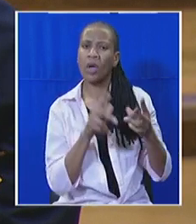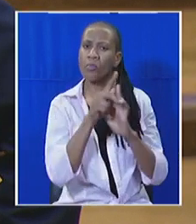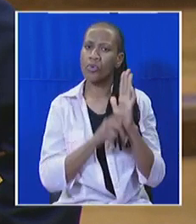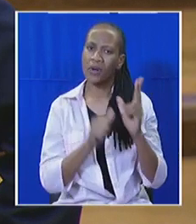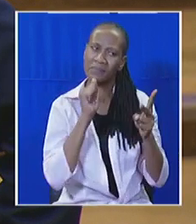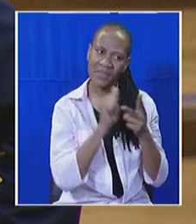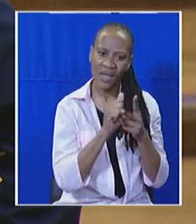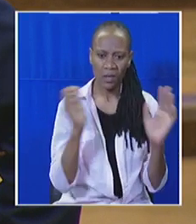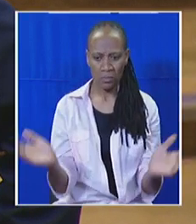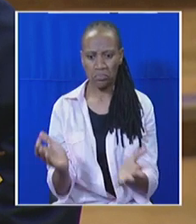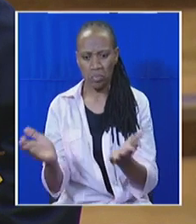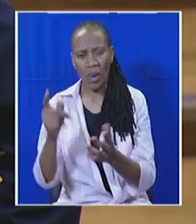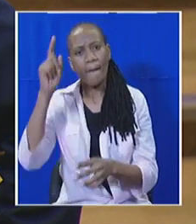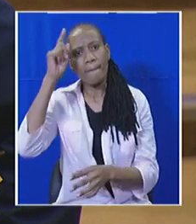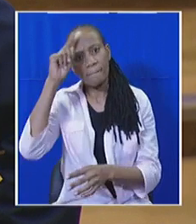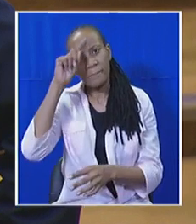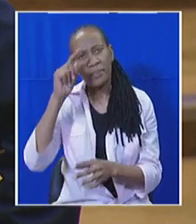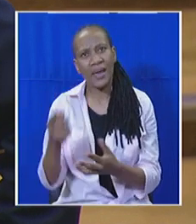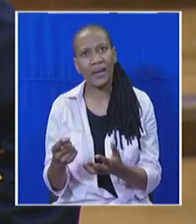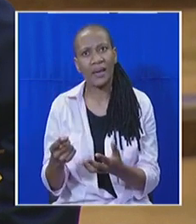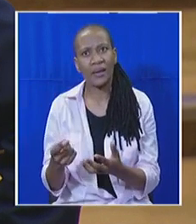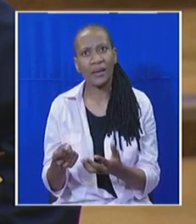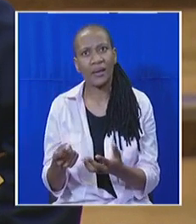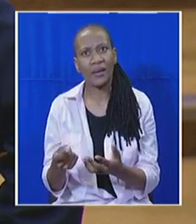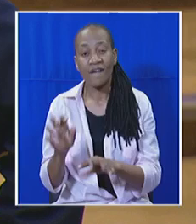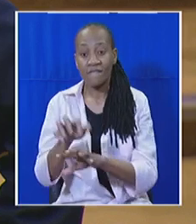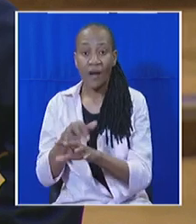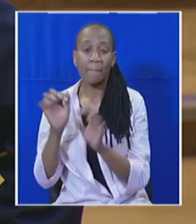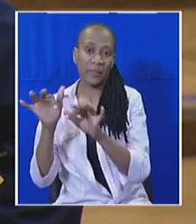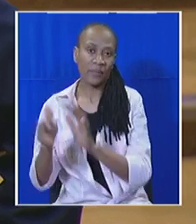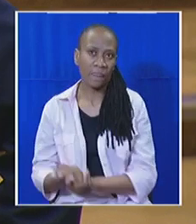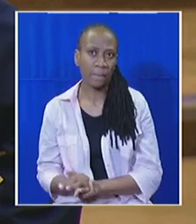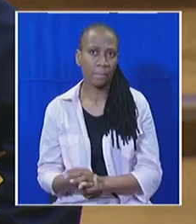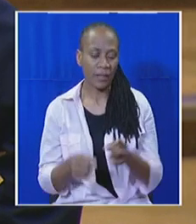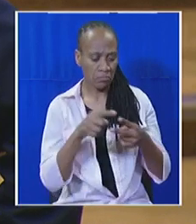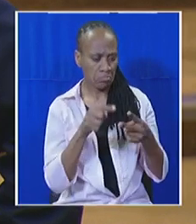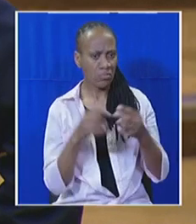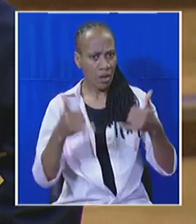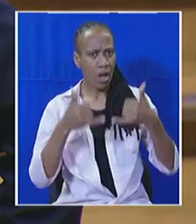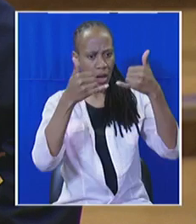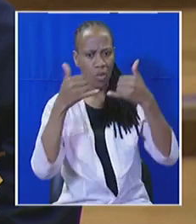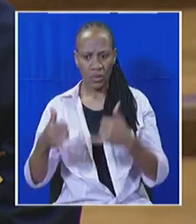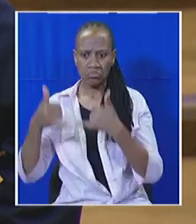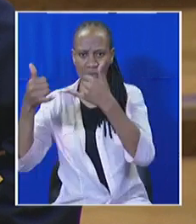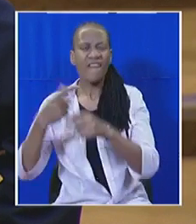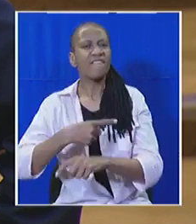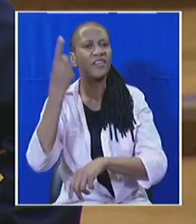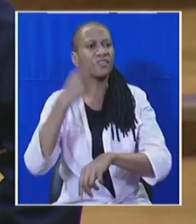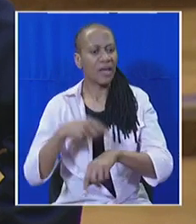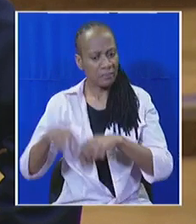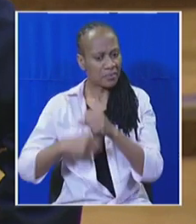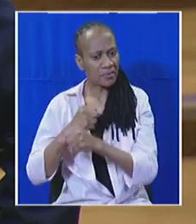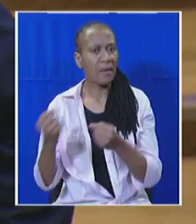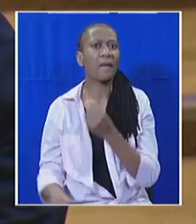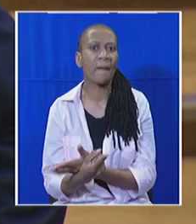endeavors to increase the number of black stem cell donors. Recognizes that these awards, which were given for the first time this year, aim